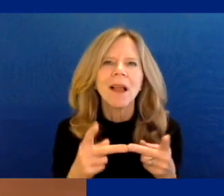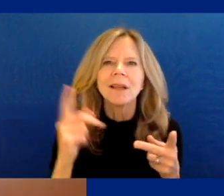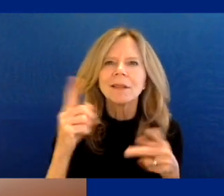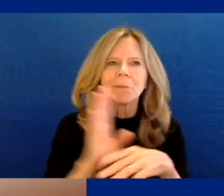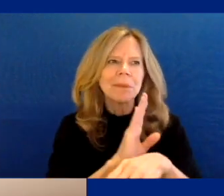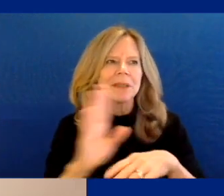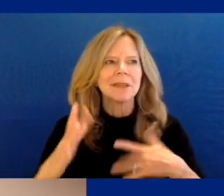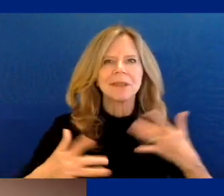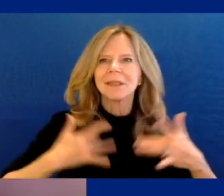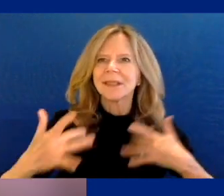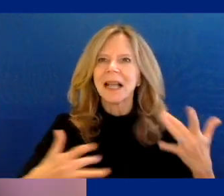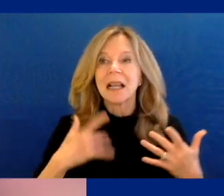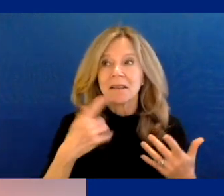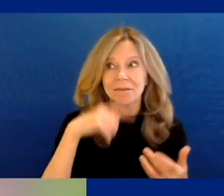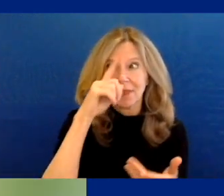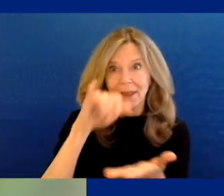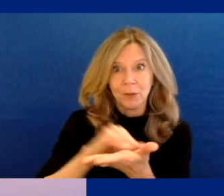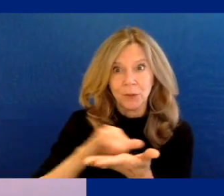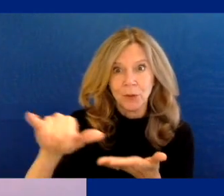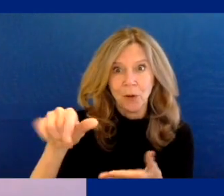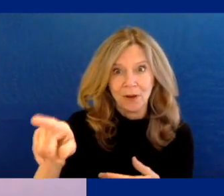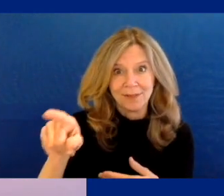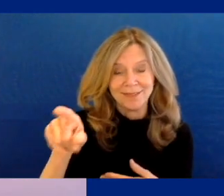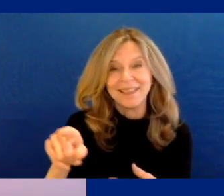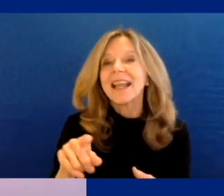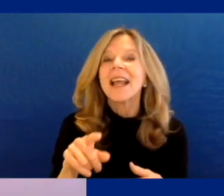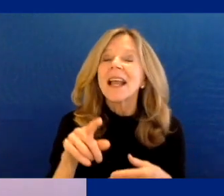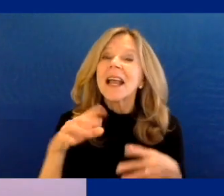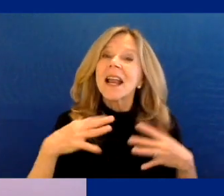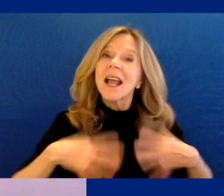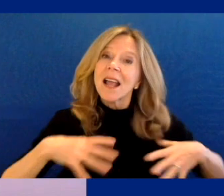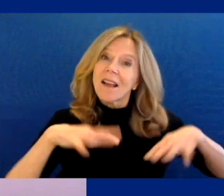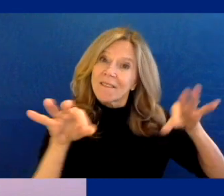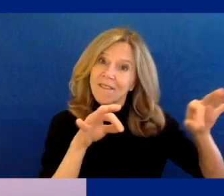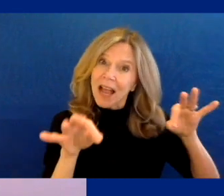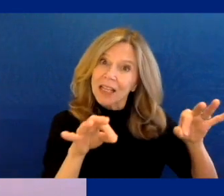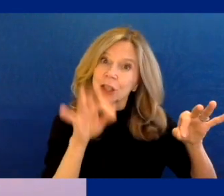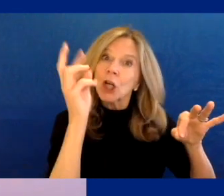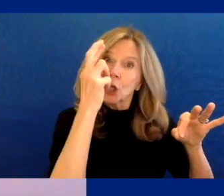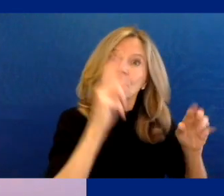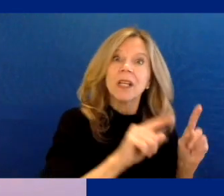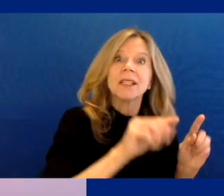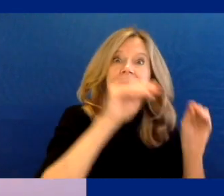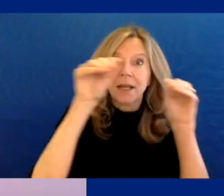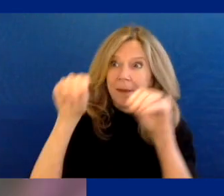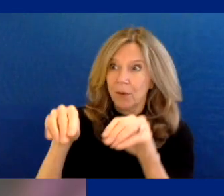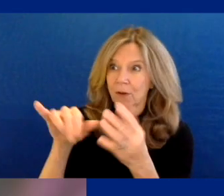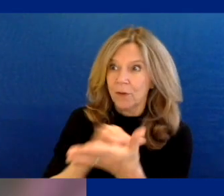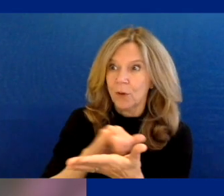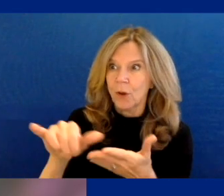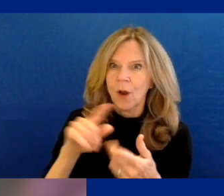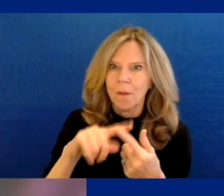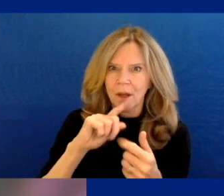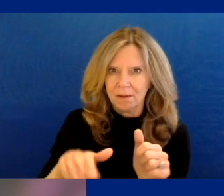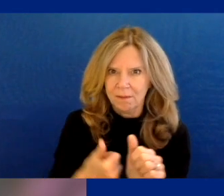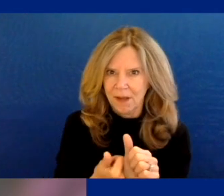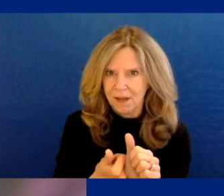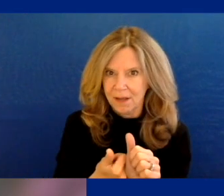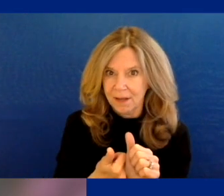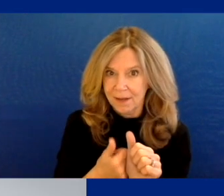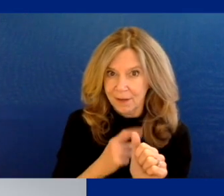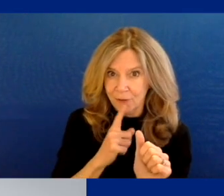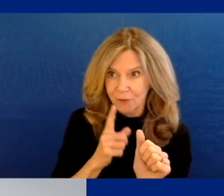things are happening. And New York looked like that place. Fashion wasn't what got me to New York. That's what brought me. But really, flowers was like the